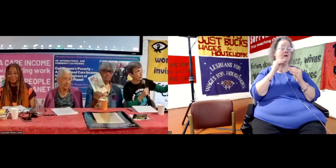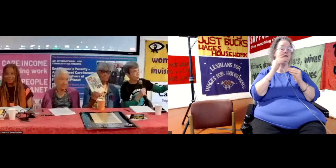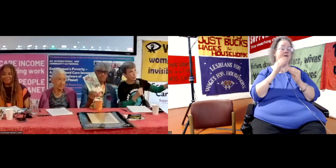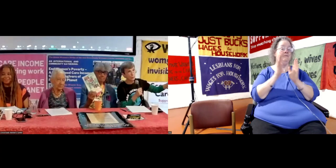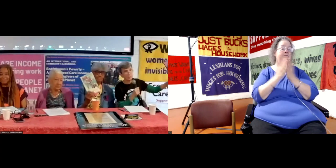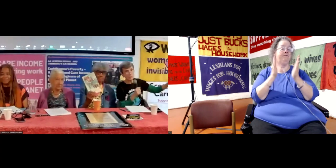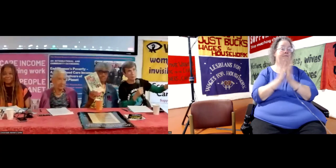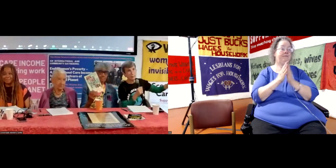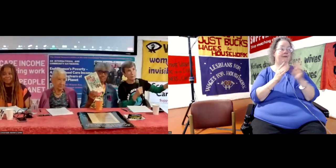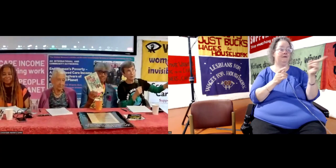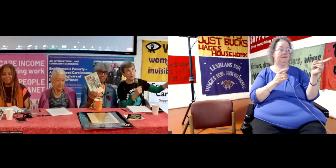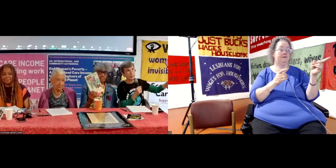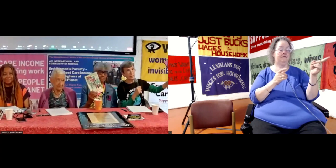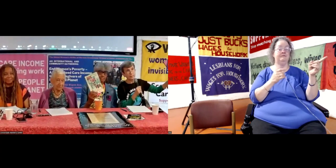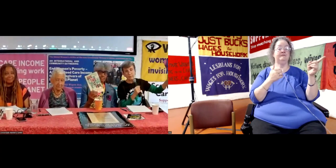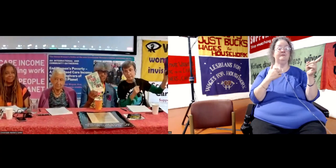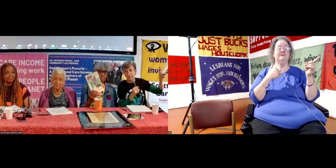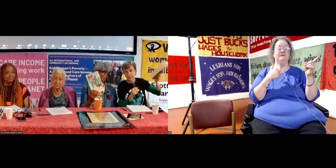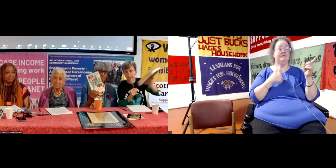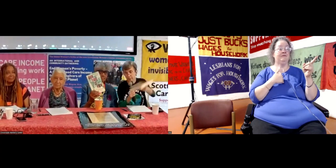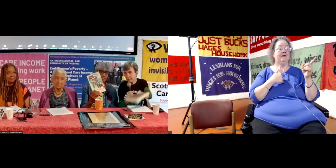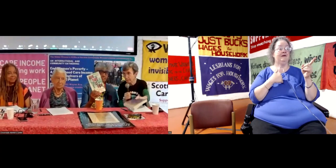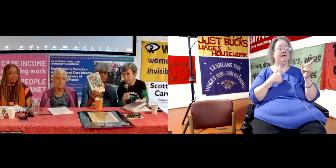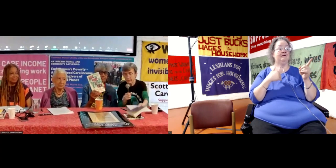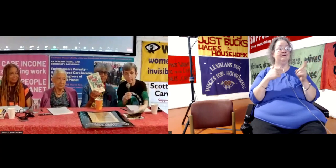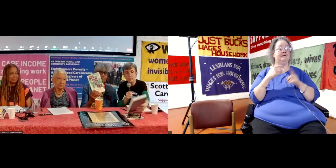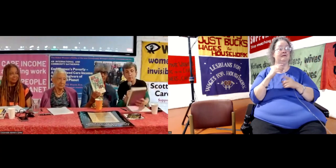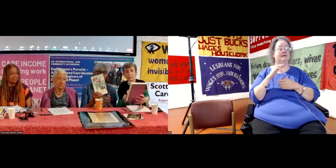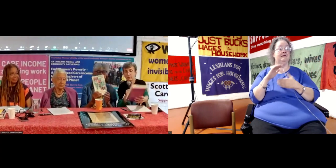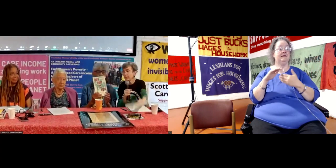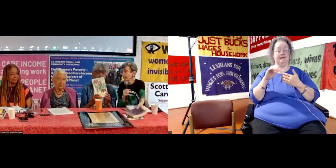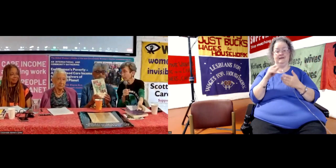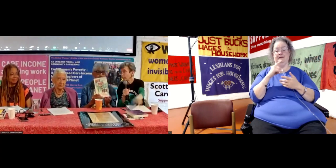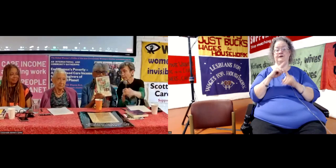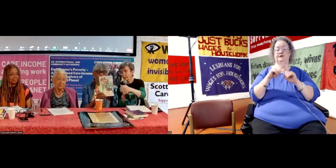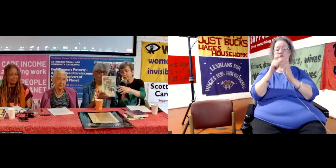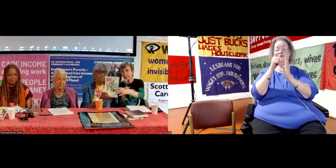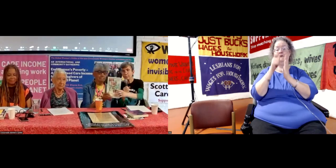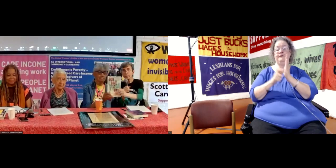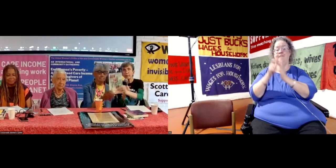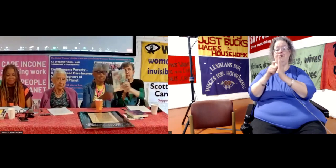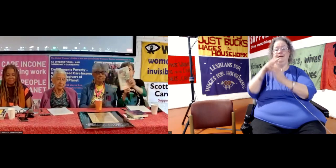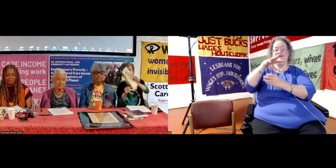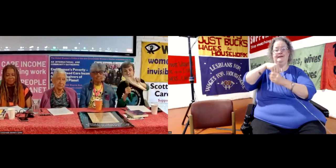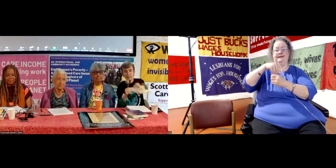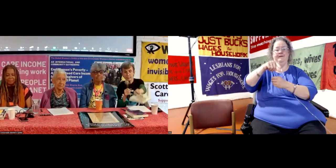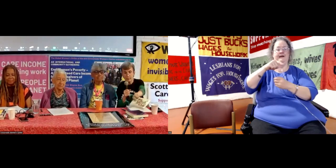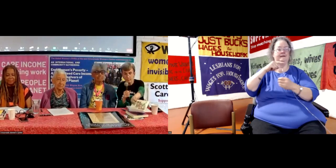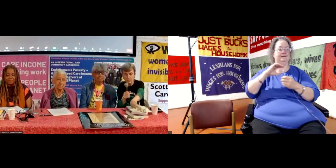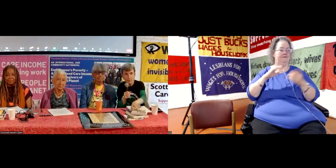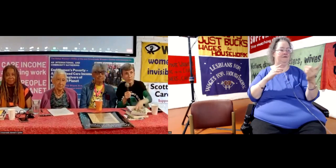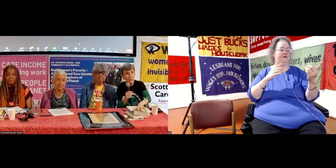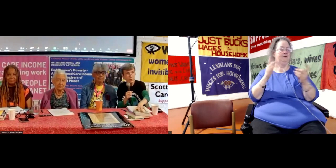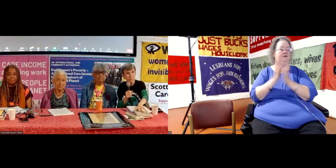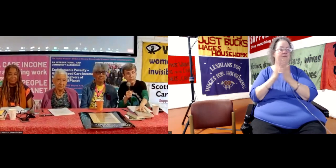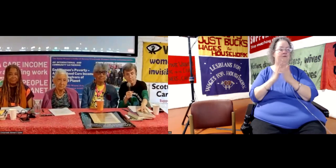two anthologies, Sex, Race, and Class, and Our Time Is Now, which are available here and are